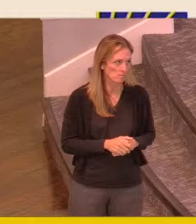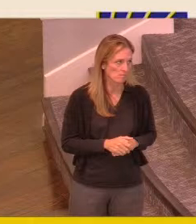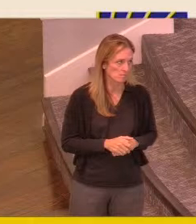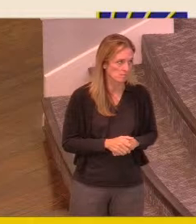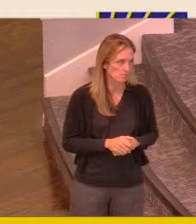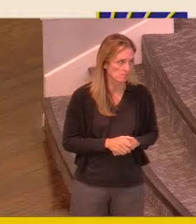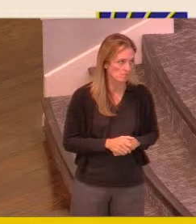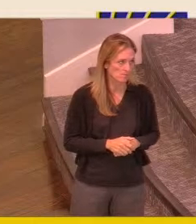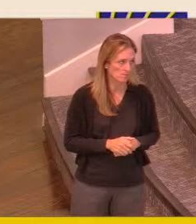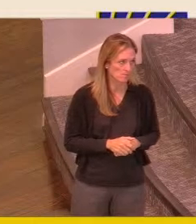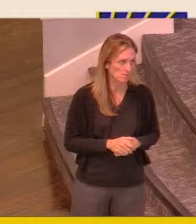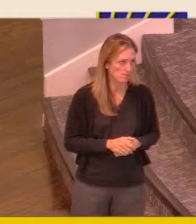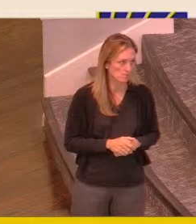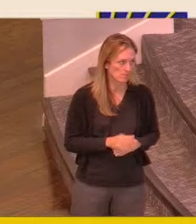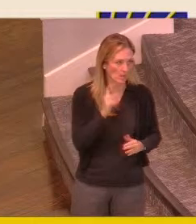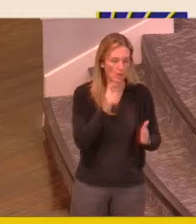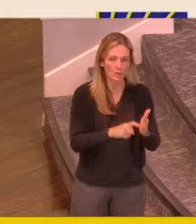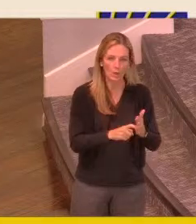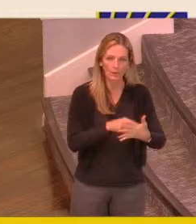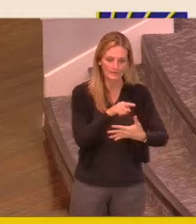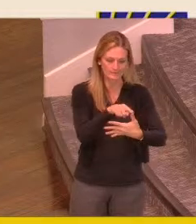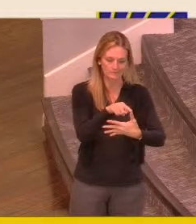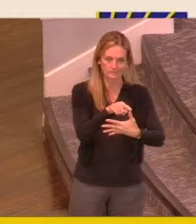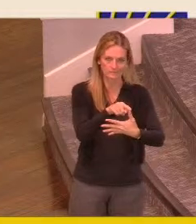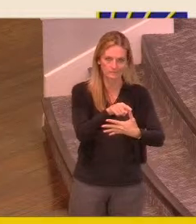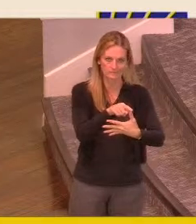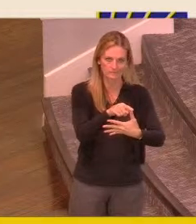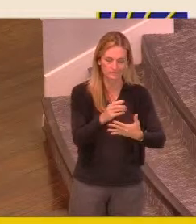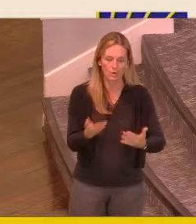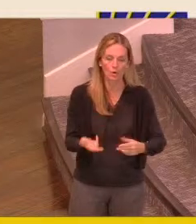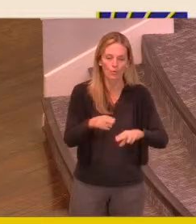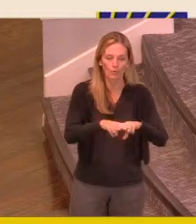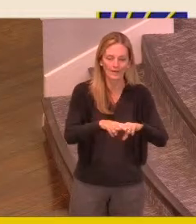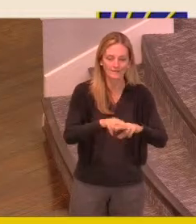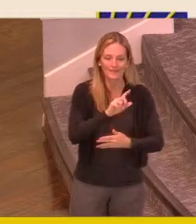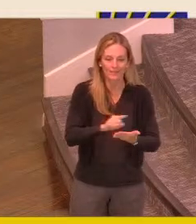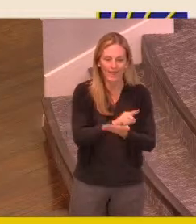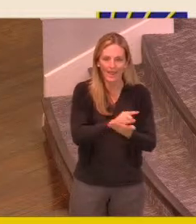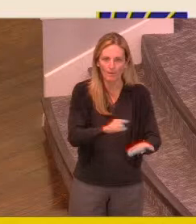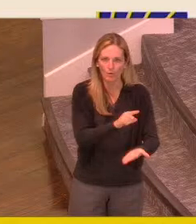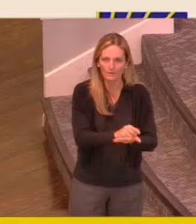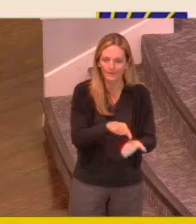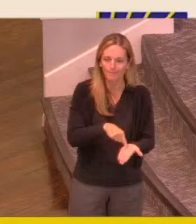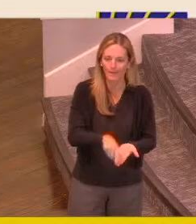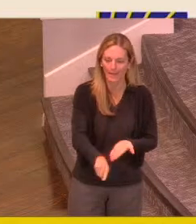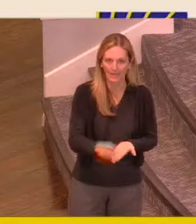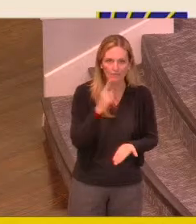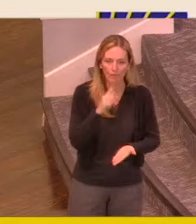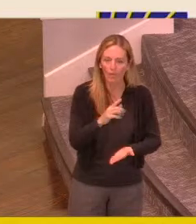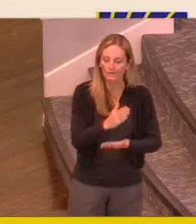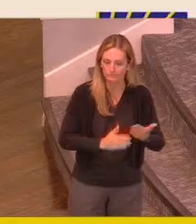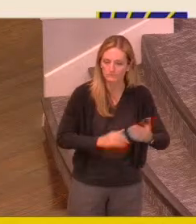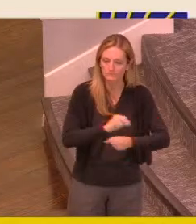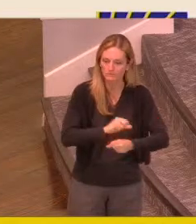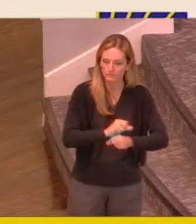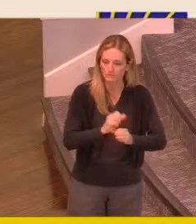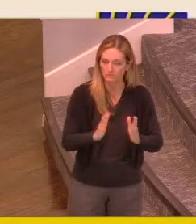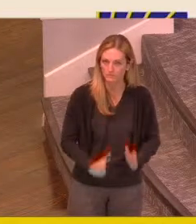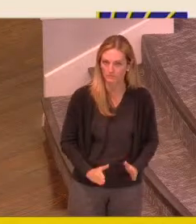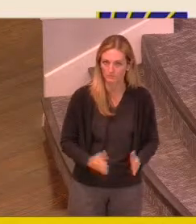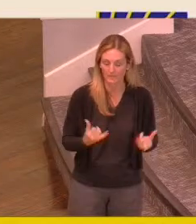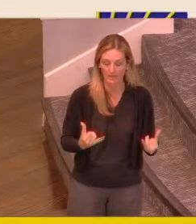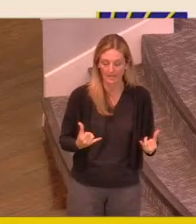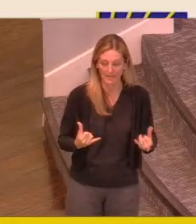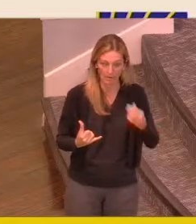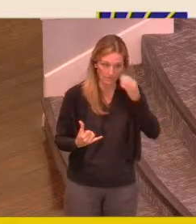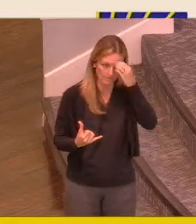those was raising the minimum hourly wage for all employees, and $12.50 was mentioned at at the very beginning, although I'm